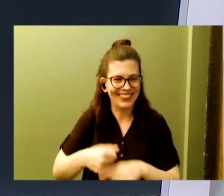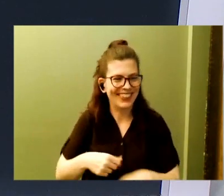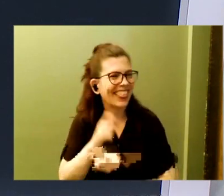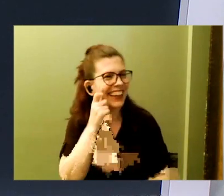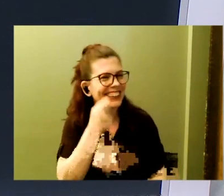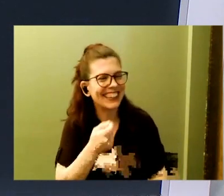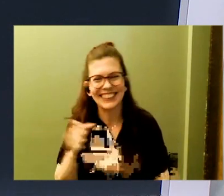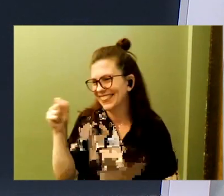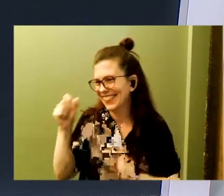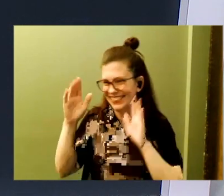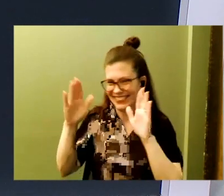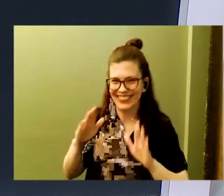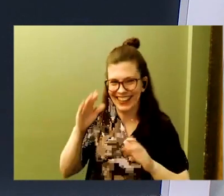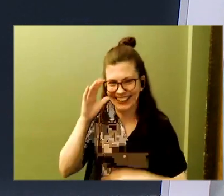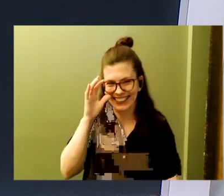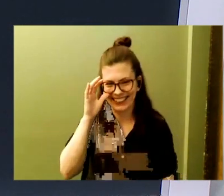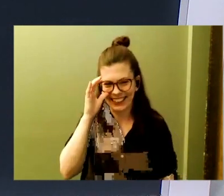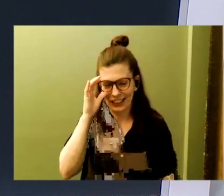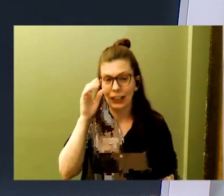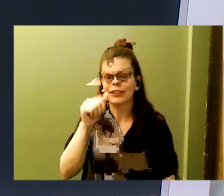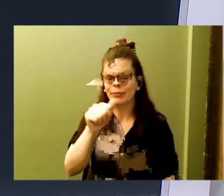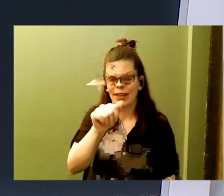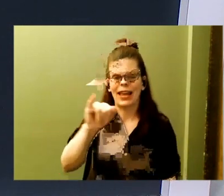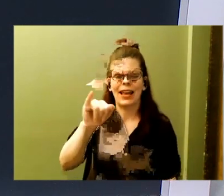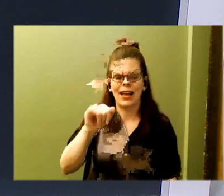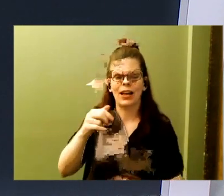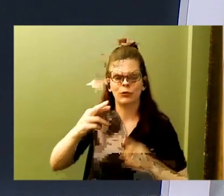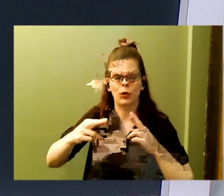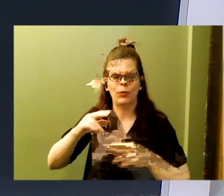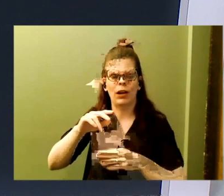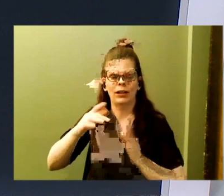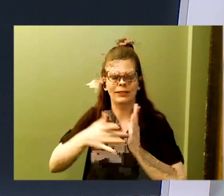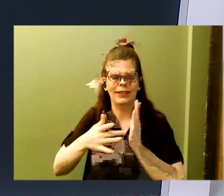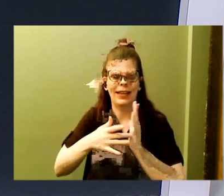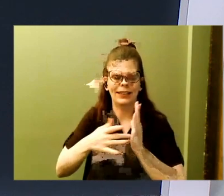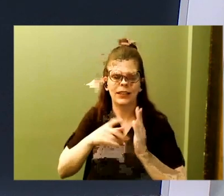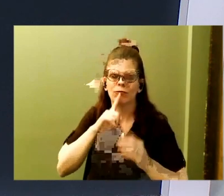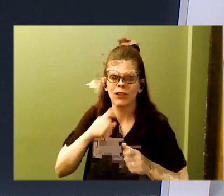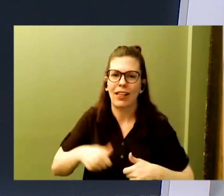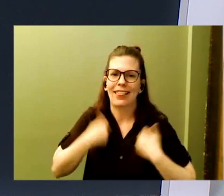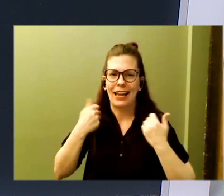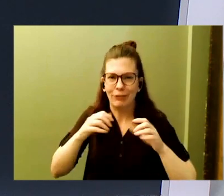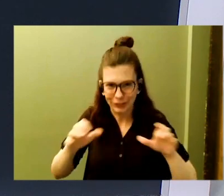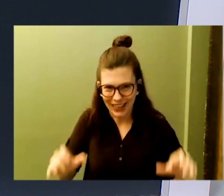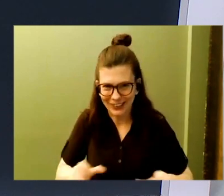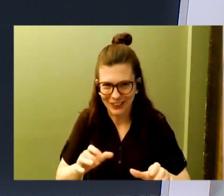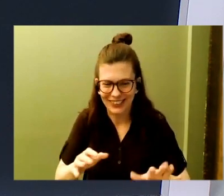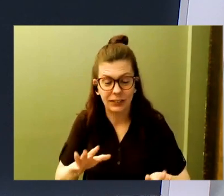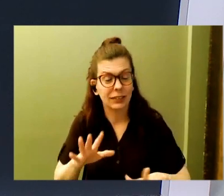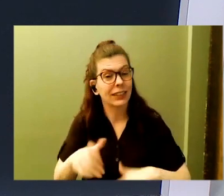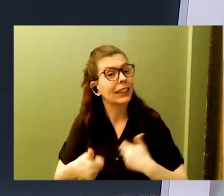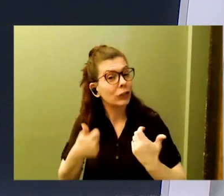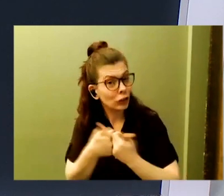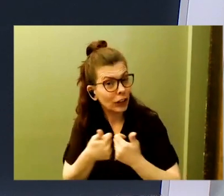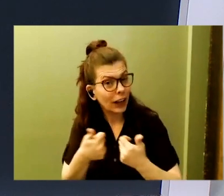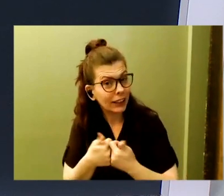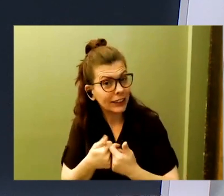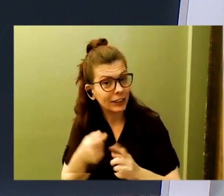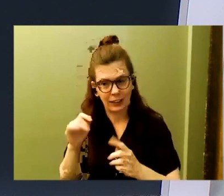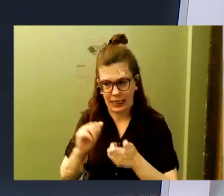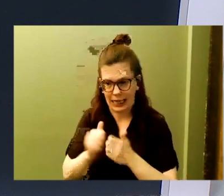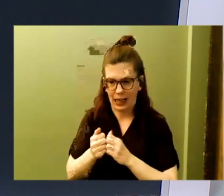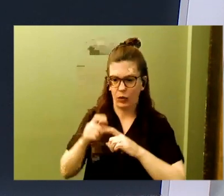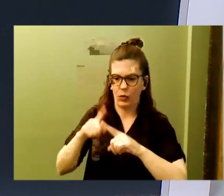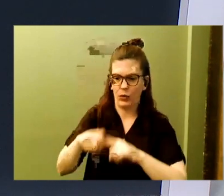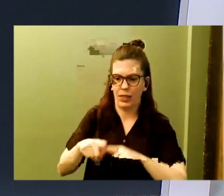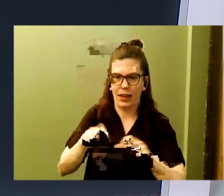It's AI and robotics like in real life action. The challenge we had at how to make it reliable at an